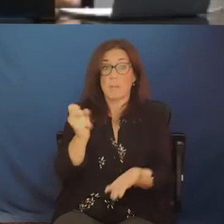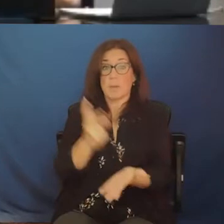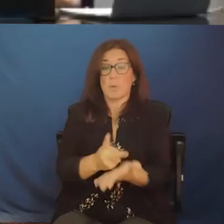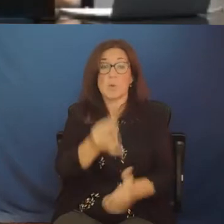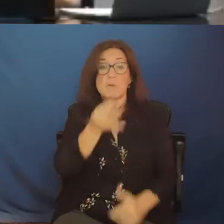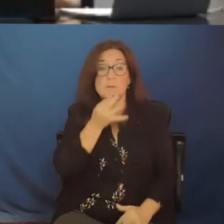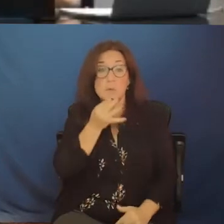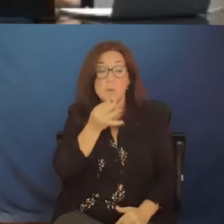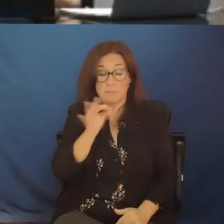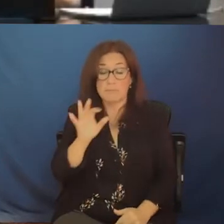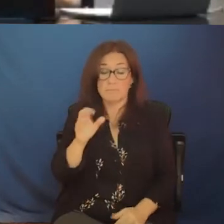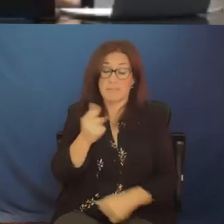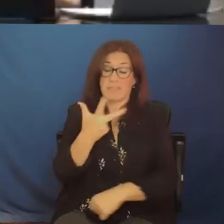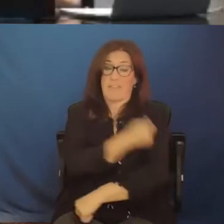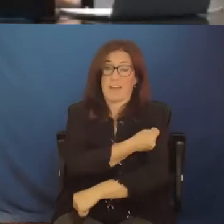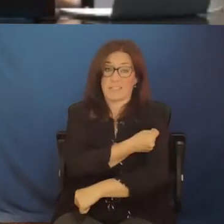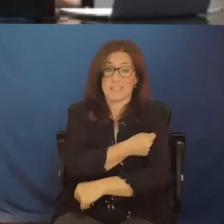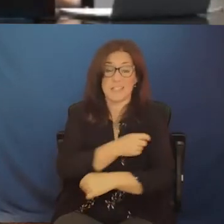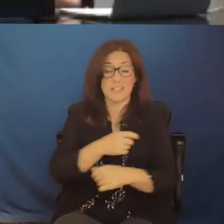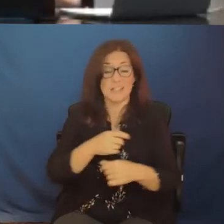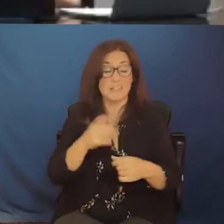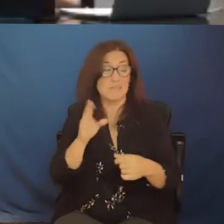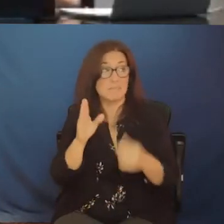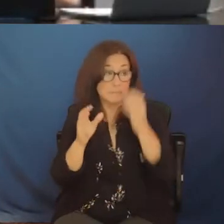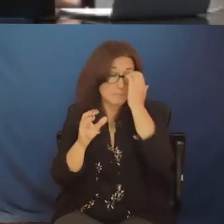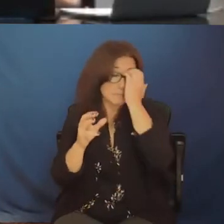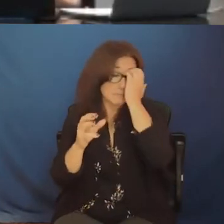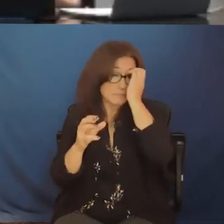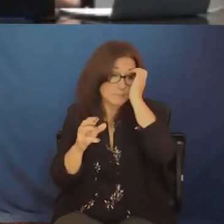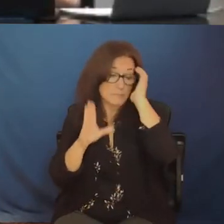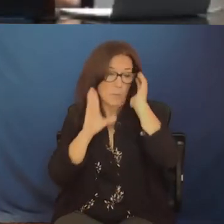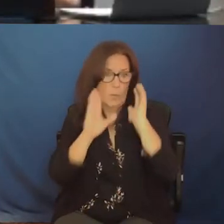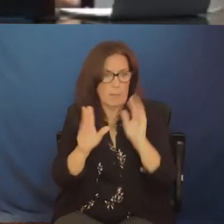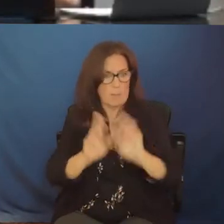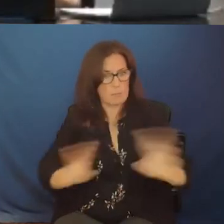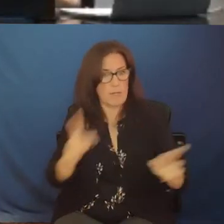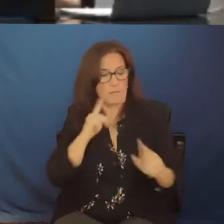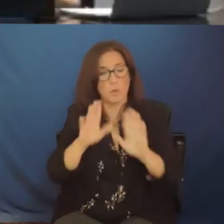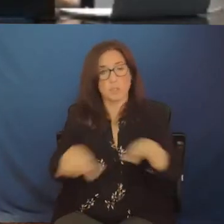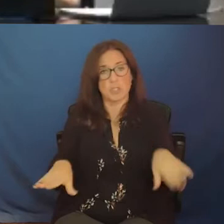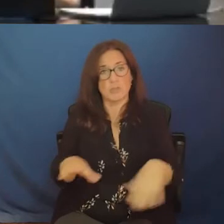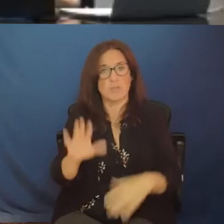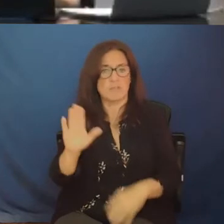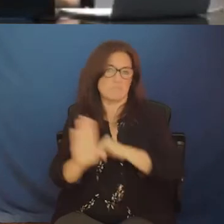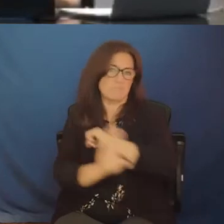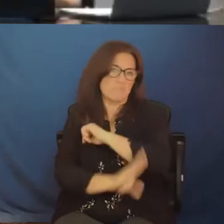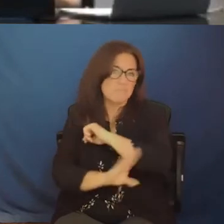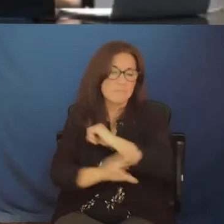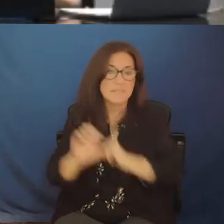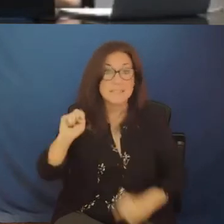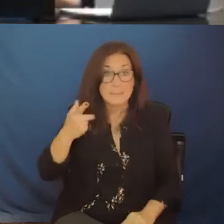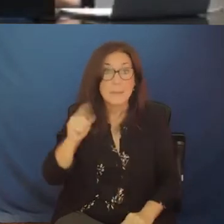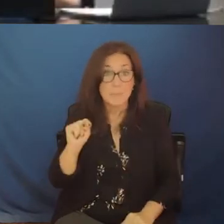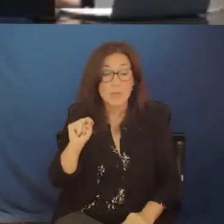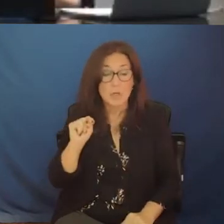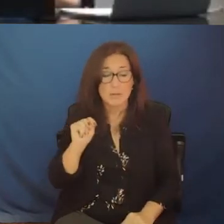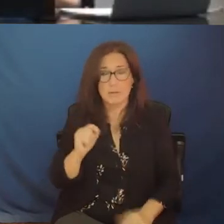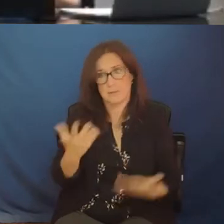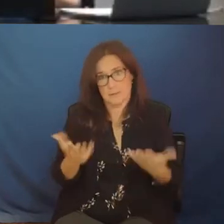vaccine for children by September. So that will certainly affect our schools and our families.